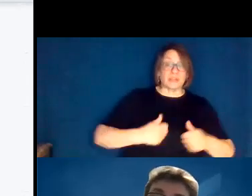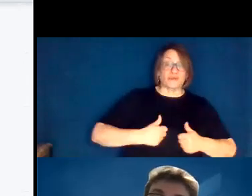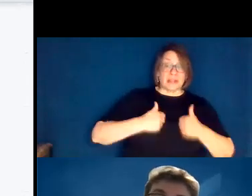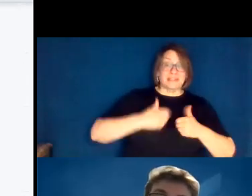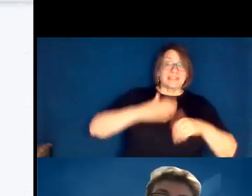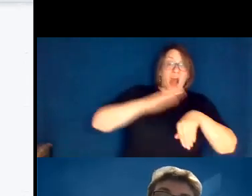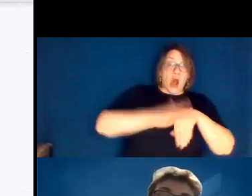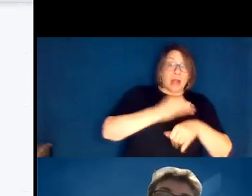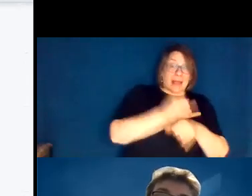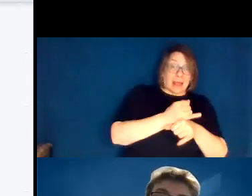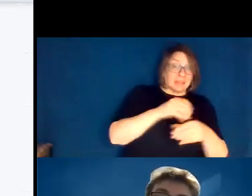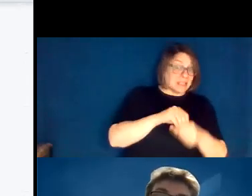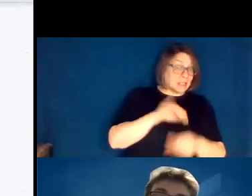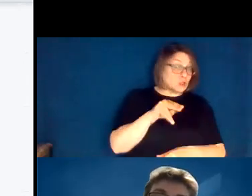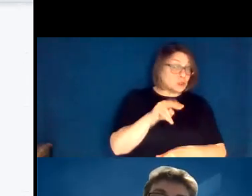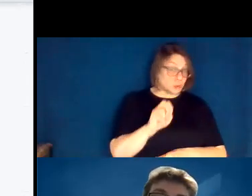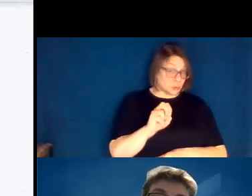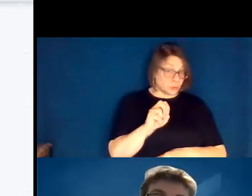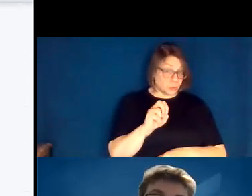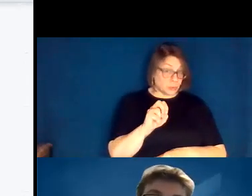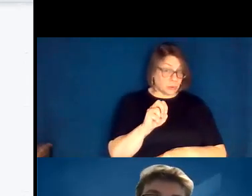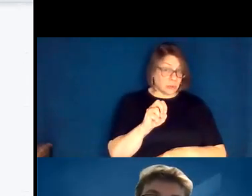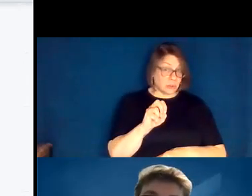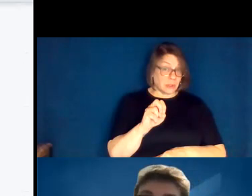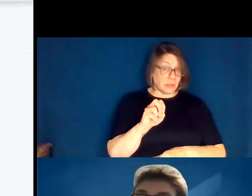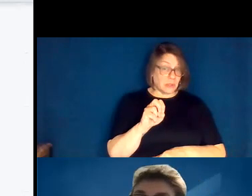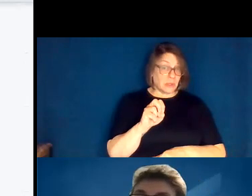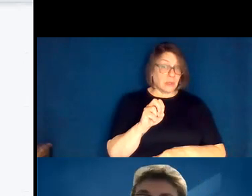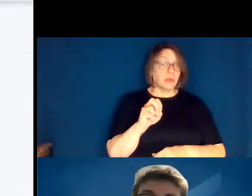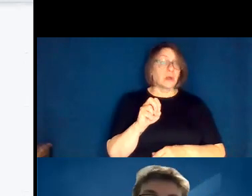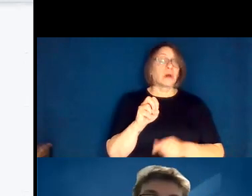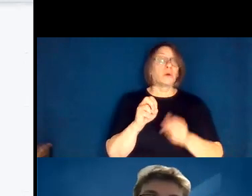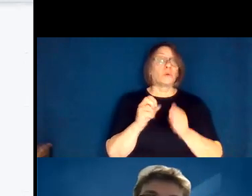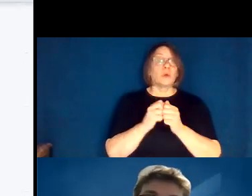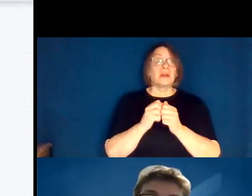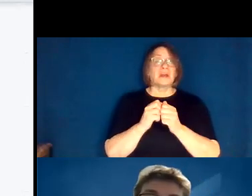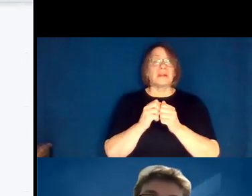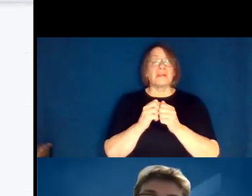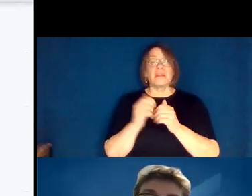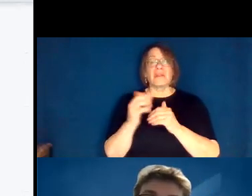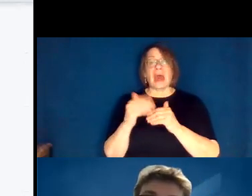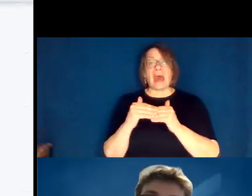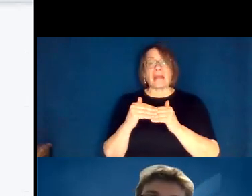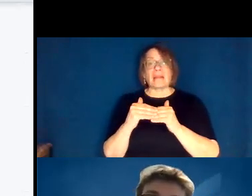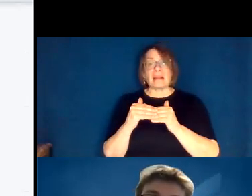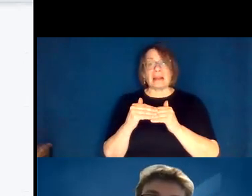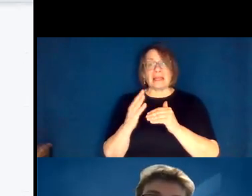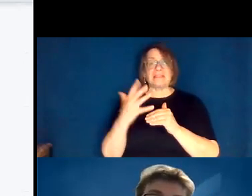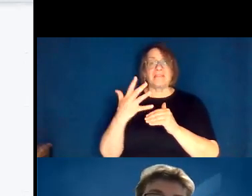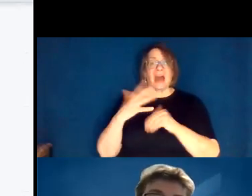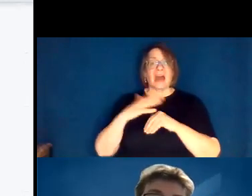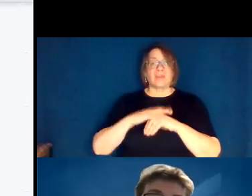in June, and with at least 5 online learning